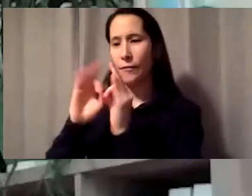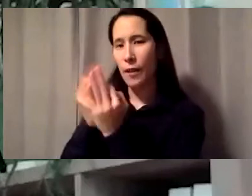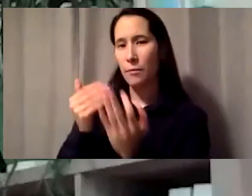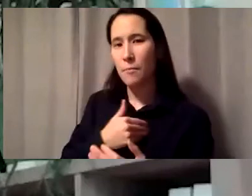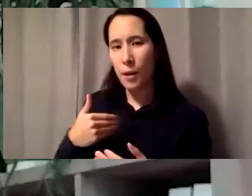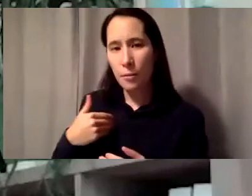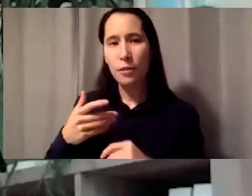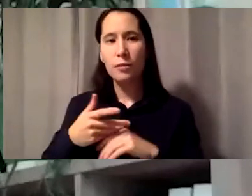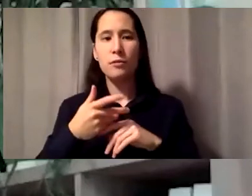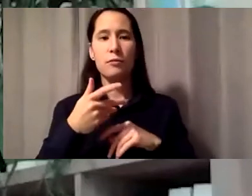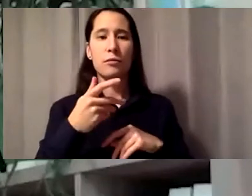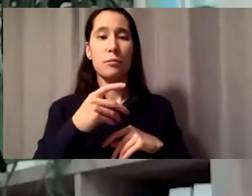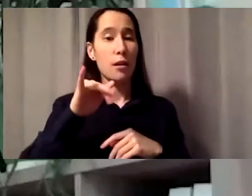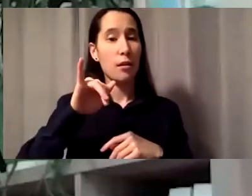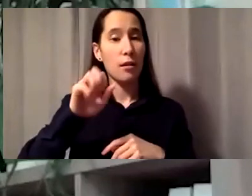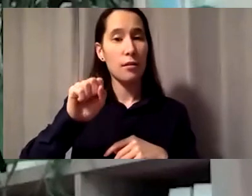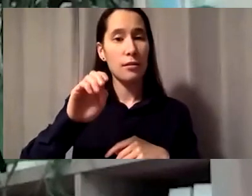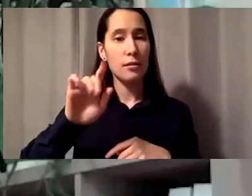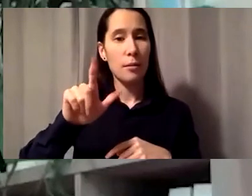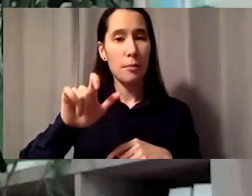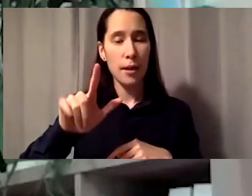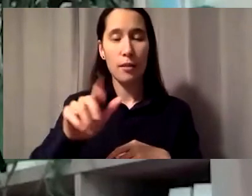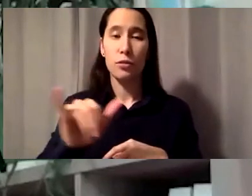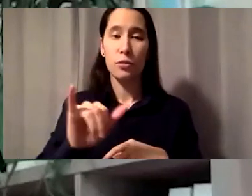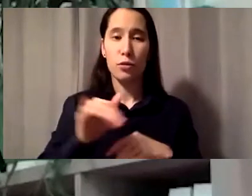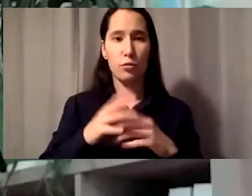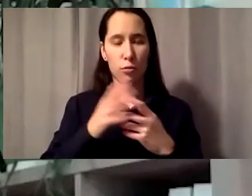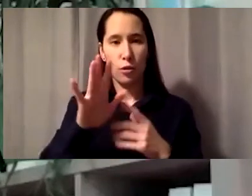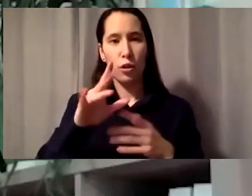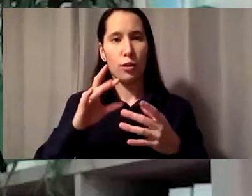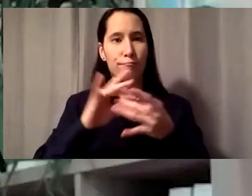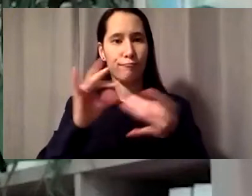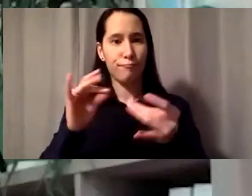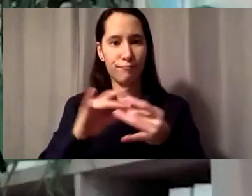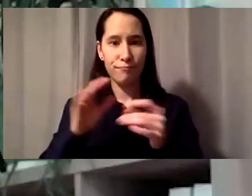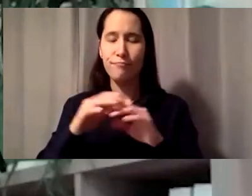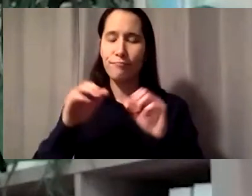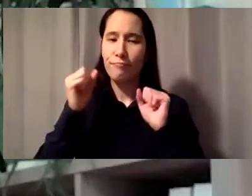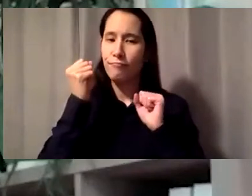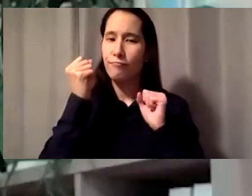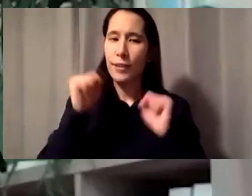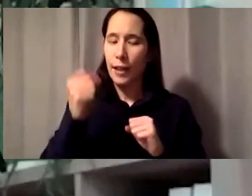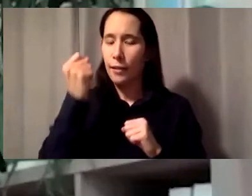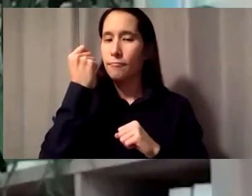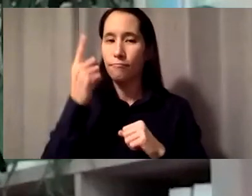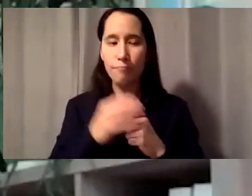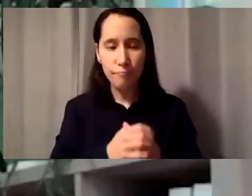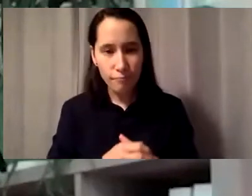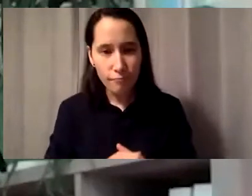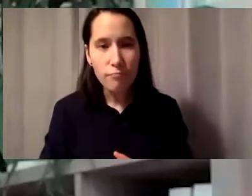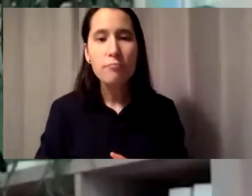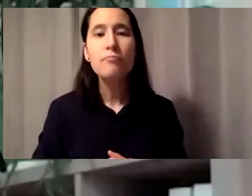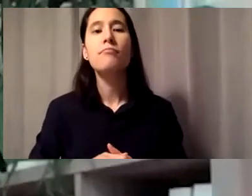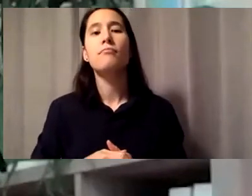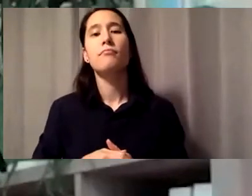that Isabel has brought to us through her surveys about these issues. I think we could spend a long time thinking about what has happened,